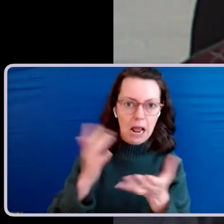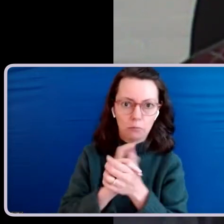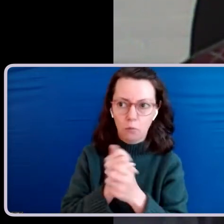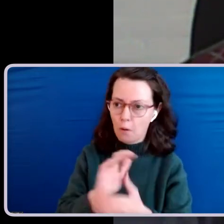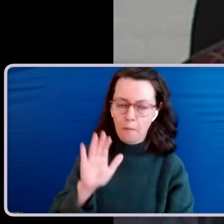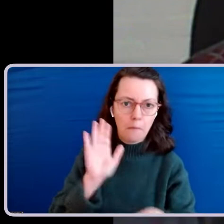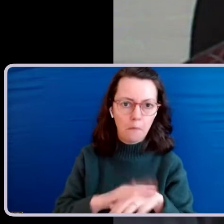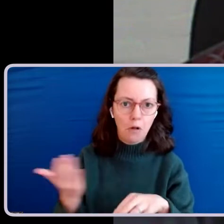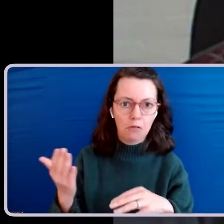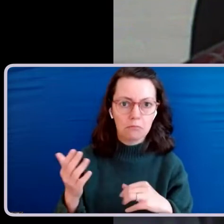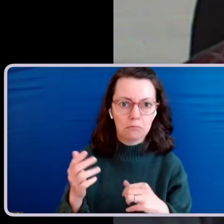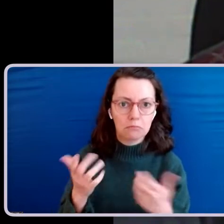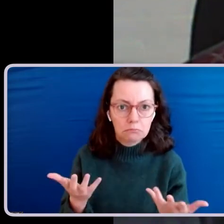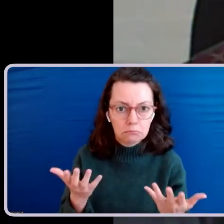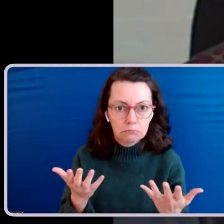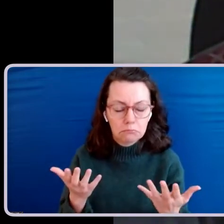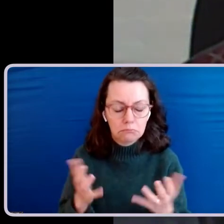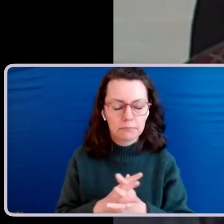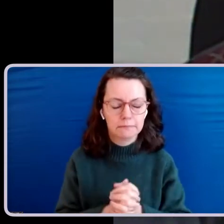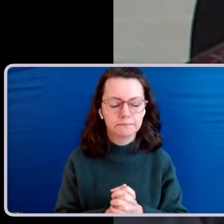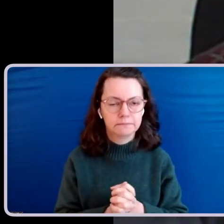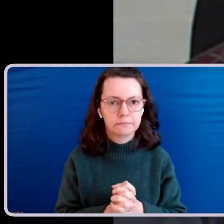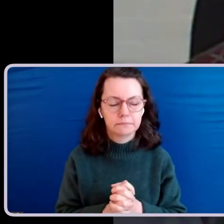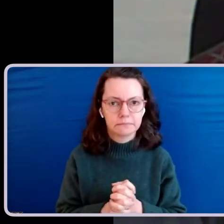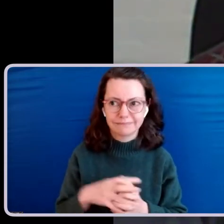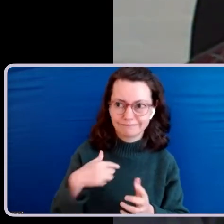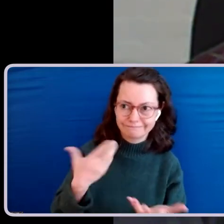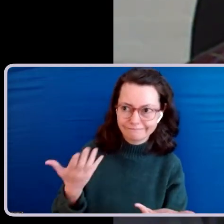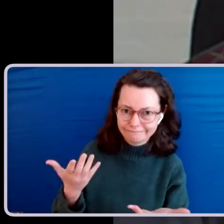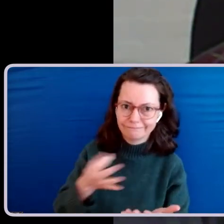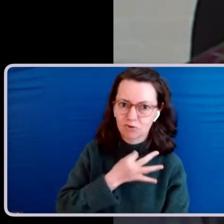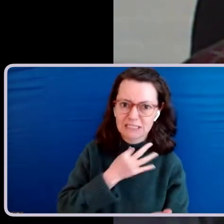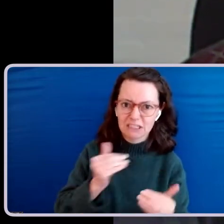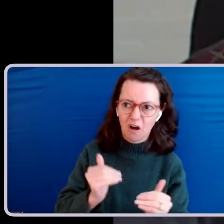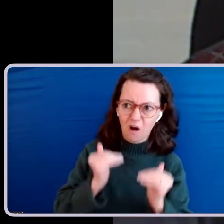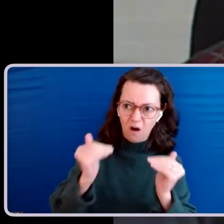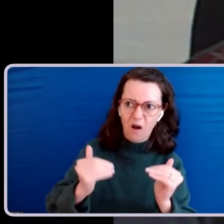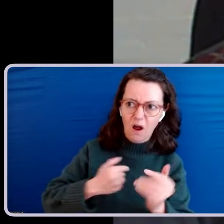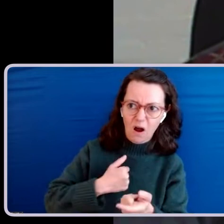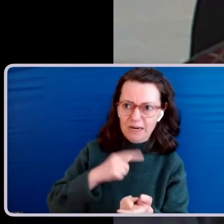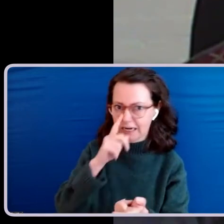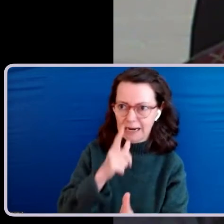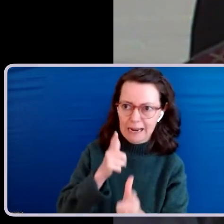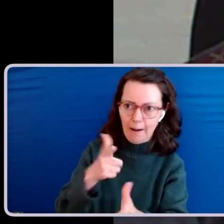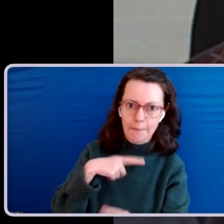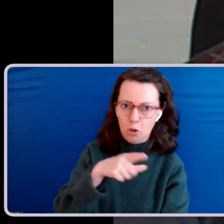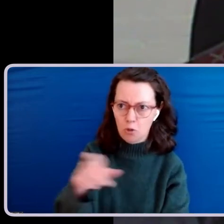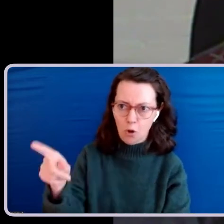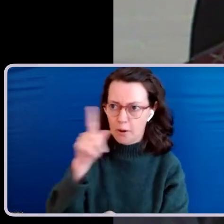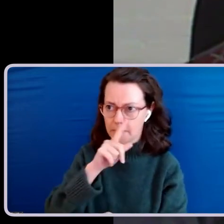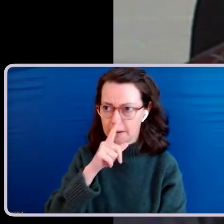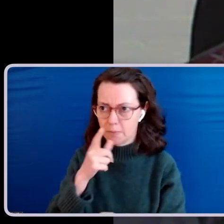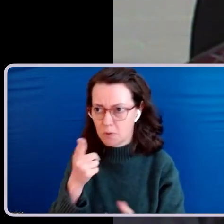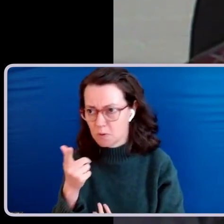financial capacity to pay the extra expenses around staying at home? So I'm interested in how we